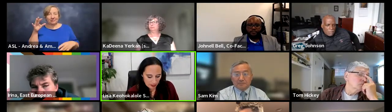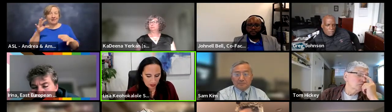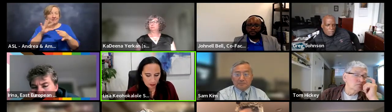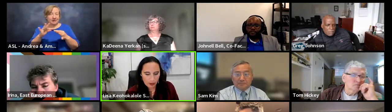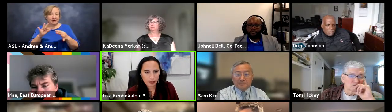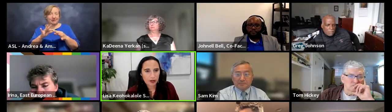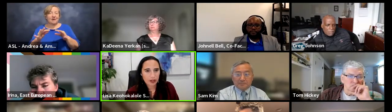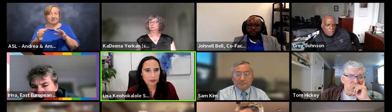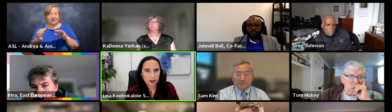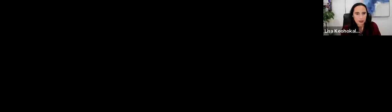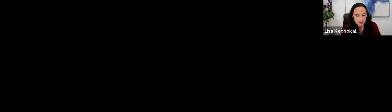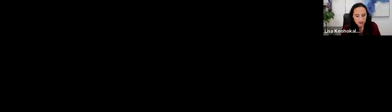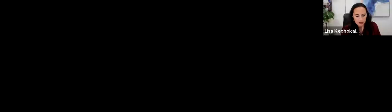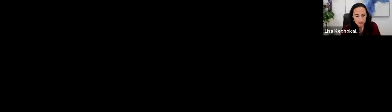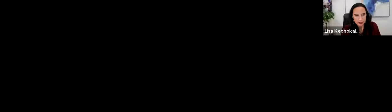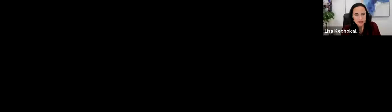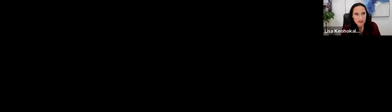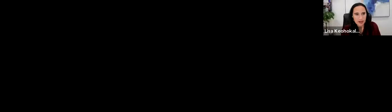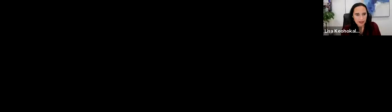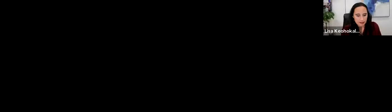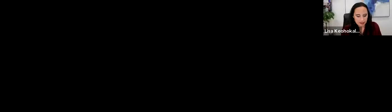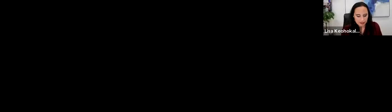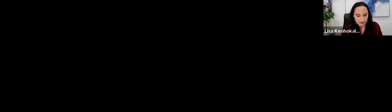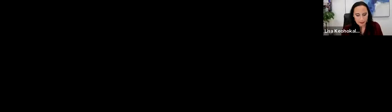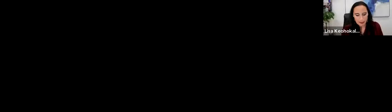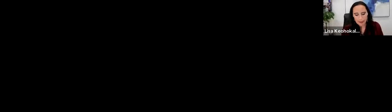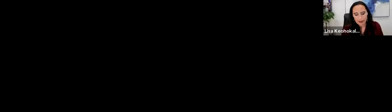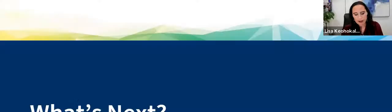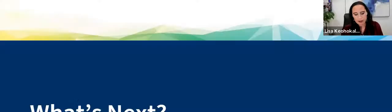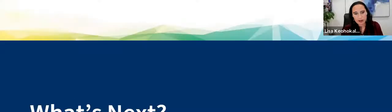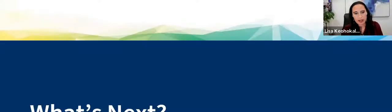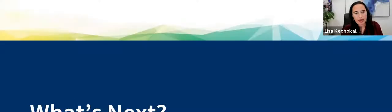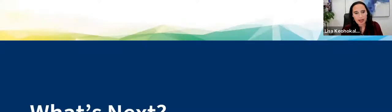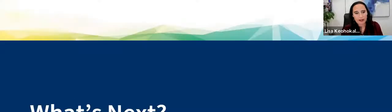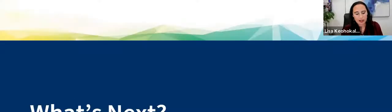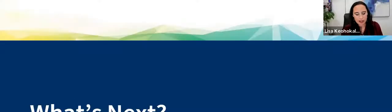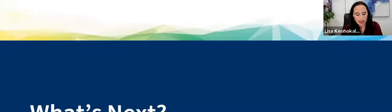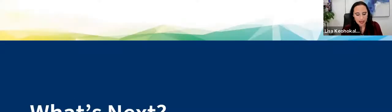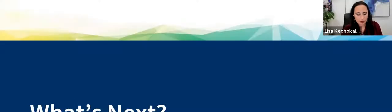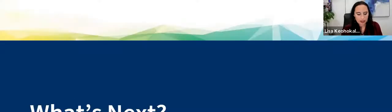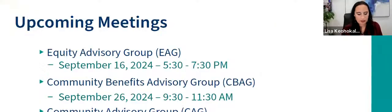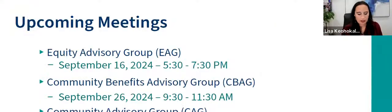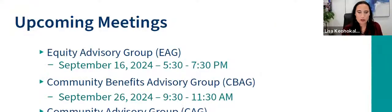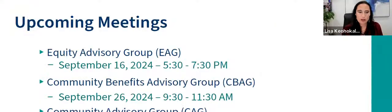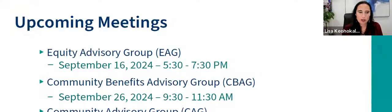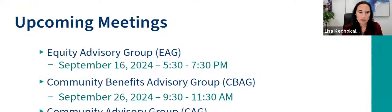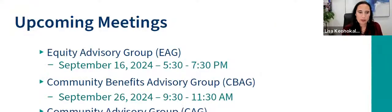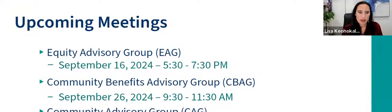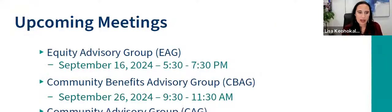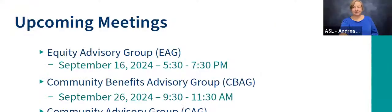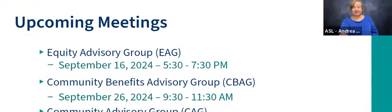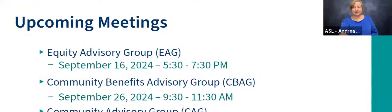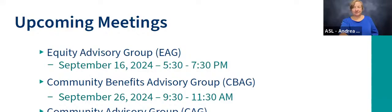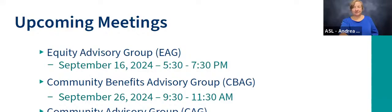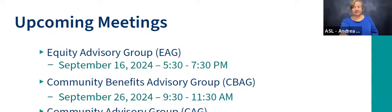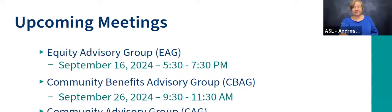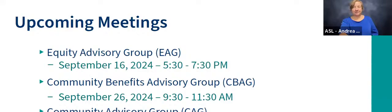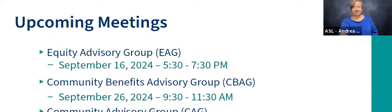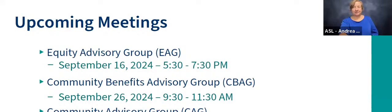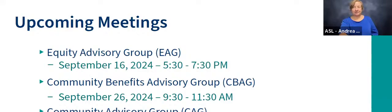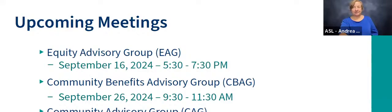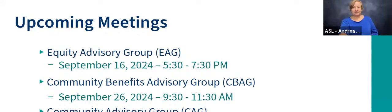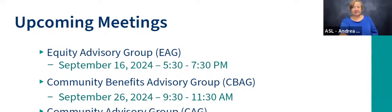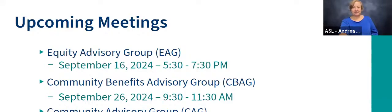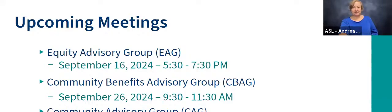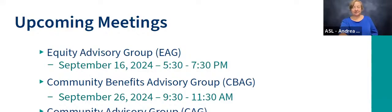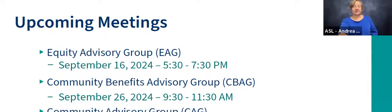comment. So why don't we go ahead and bring up the slides for what's next. We have our equity advisory group that is meeting